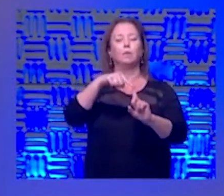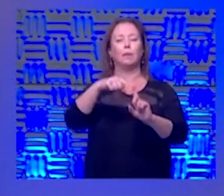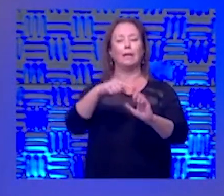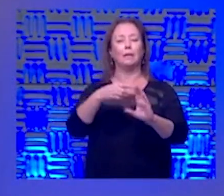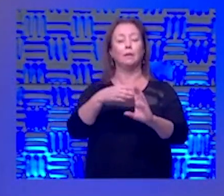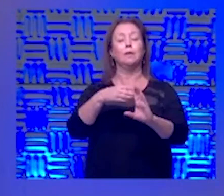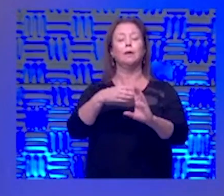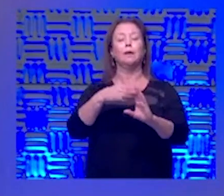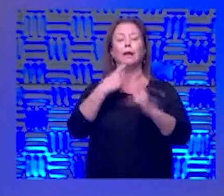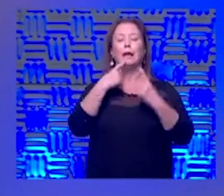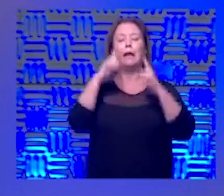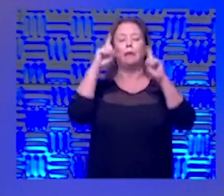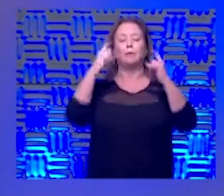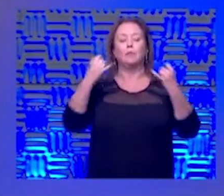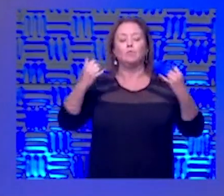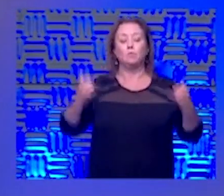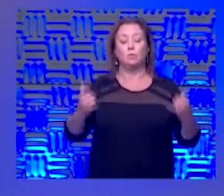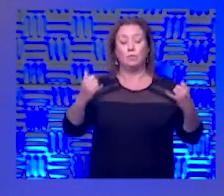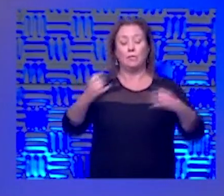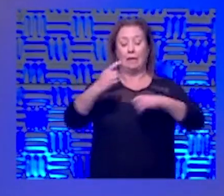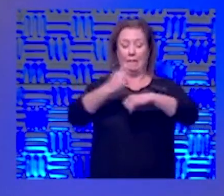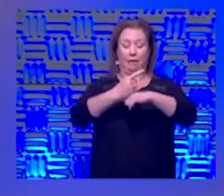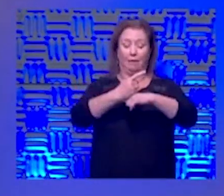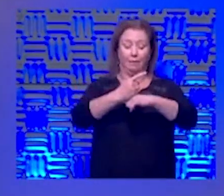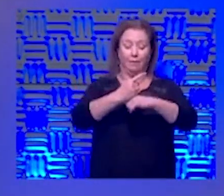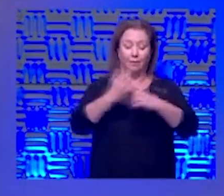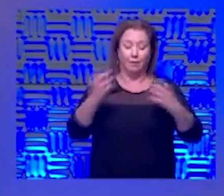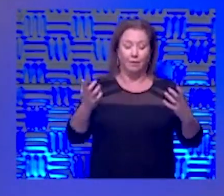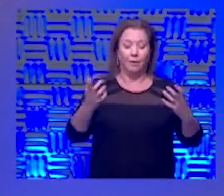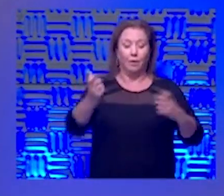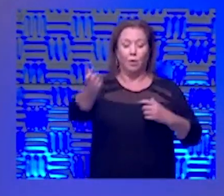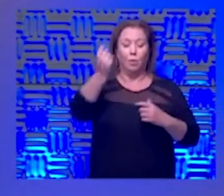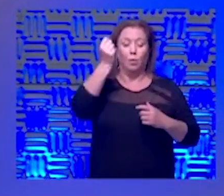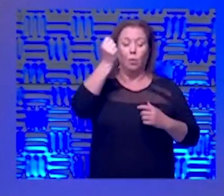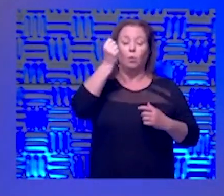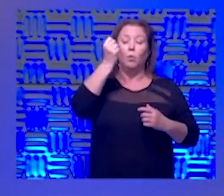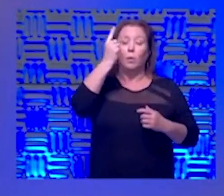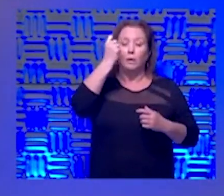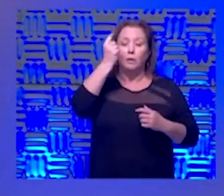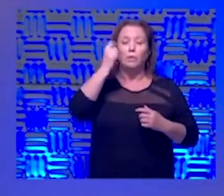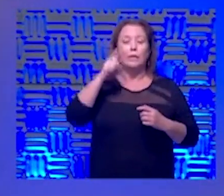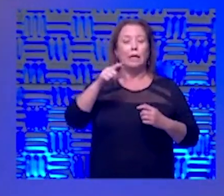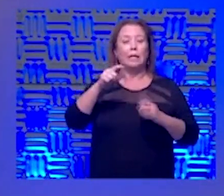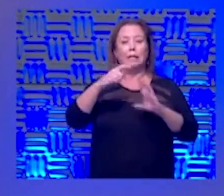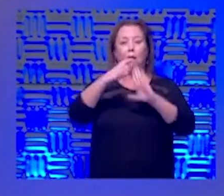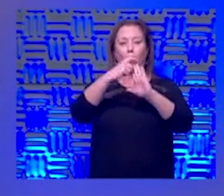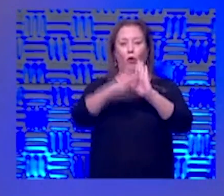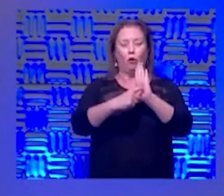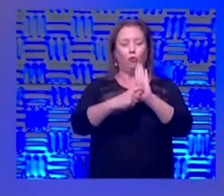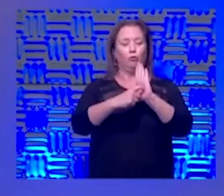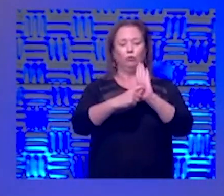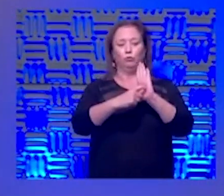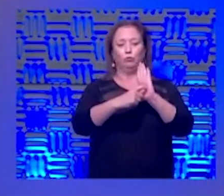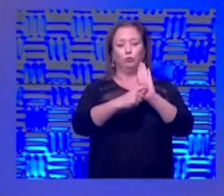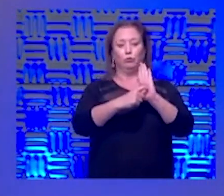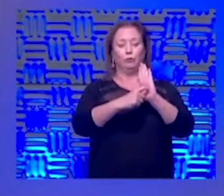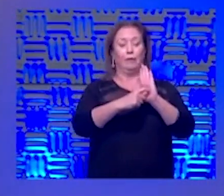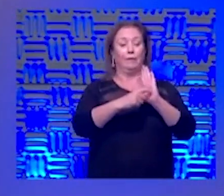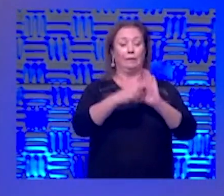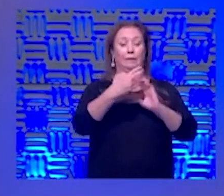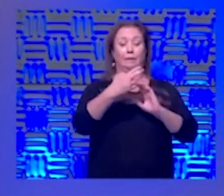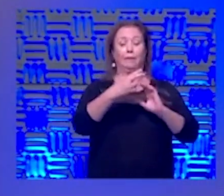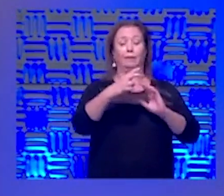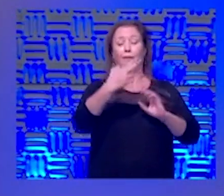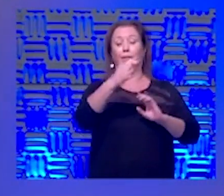by saying at this point in time. But the other thing is we have to understand that these articles, whether it is the headline or